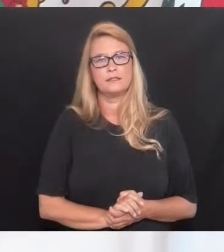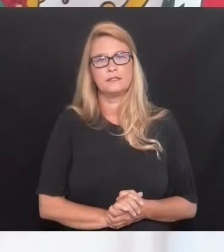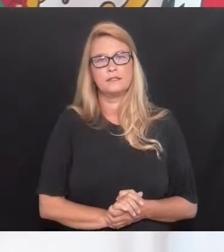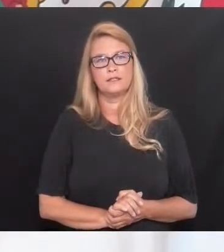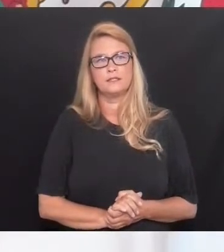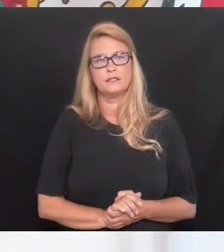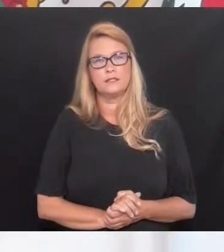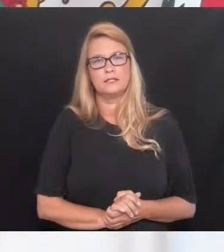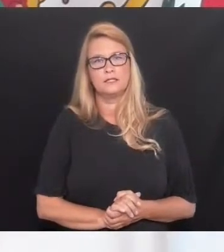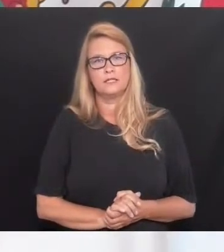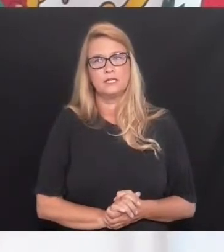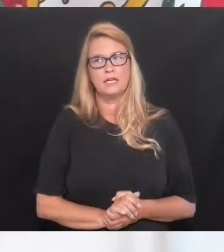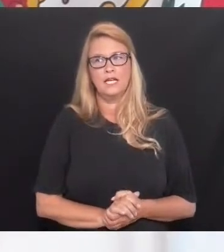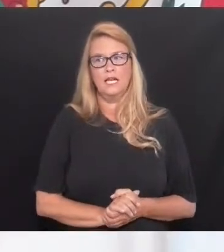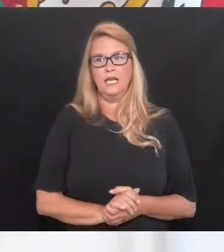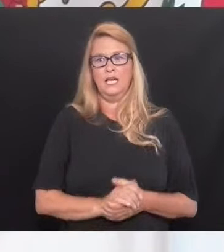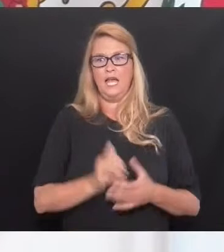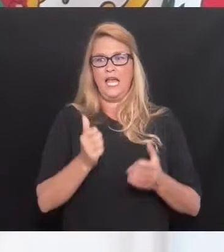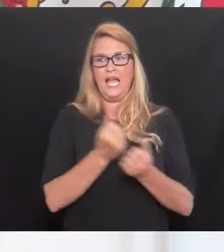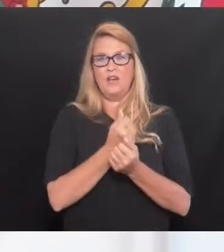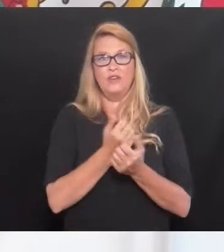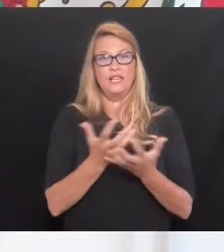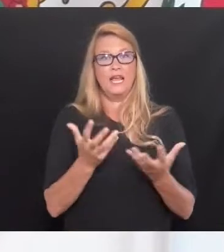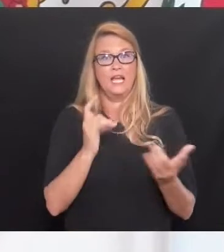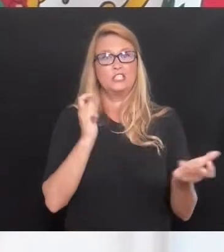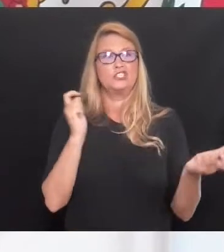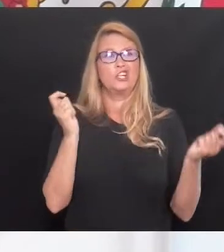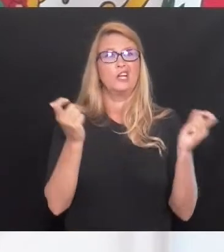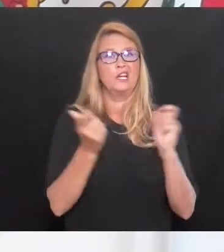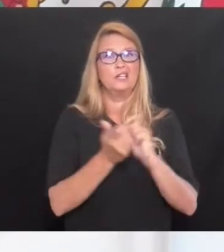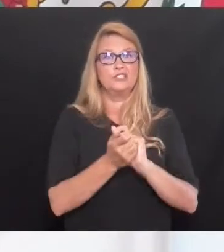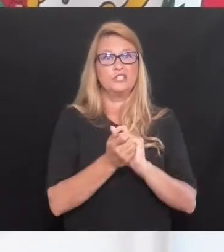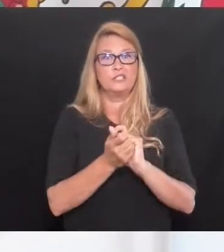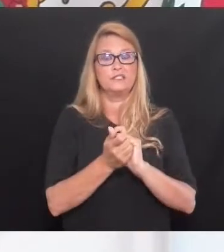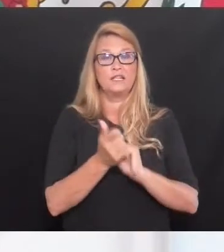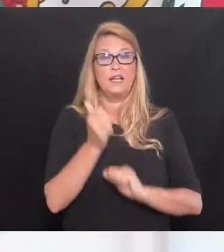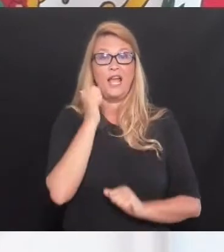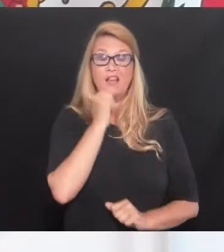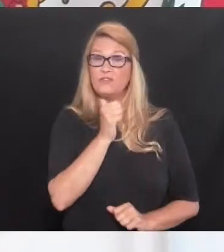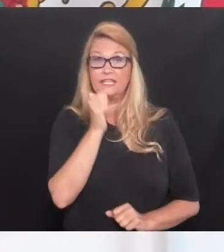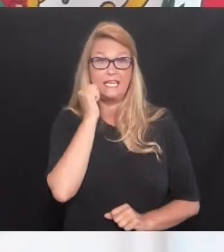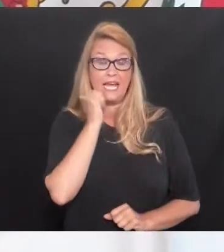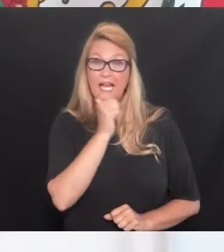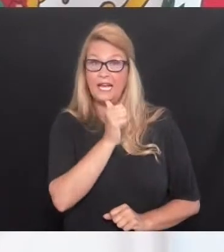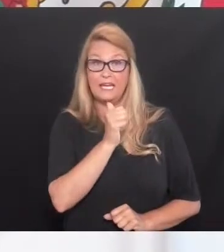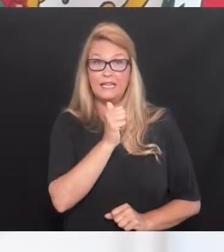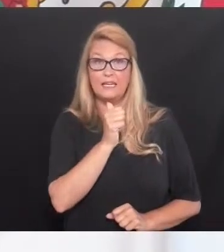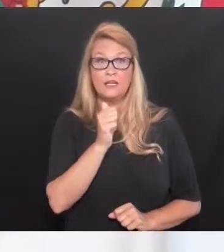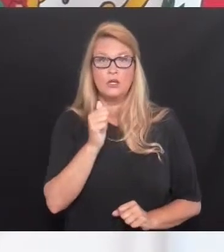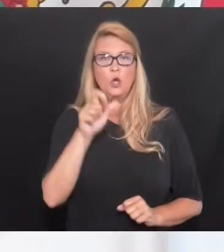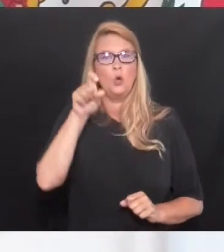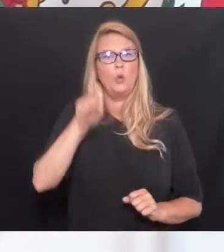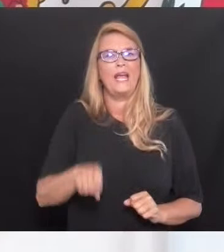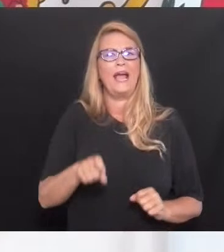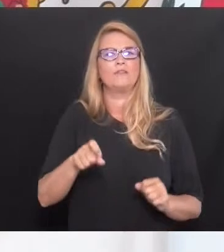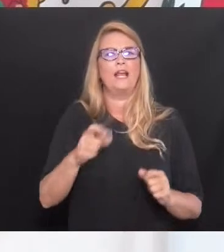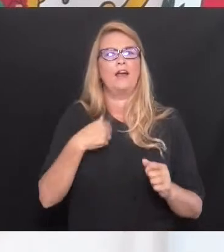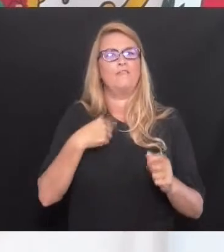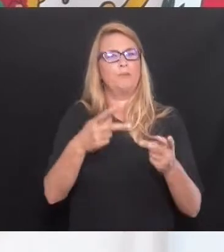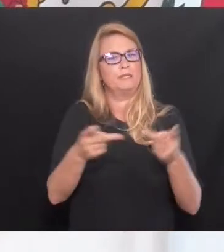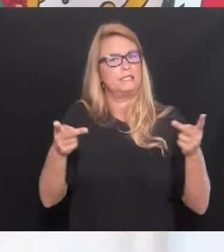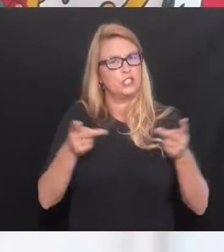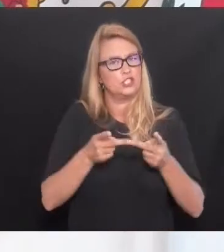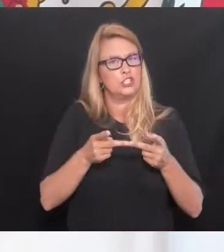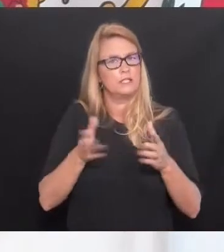Stephen, this thing changes daily or weekly like crazy, and we've got to be in a position to be able to